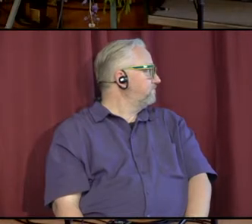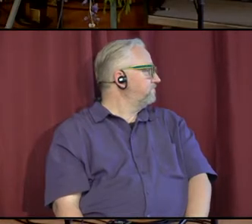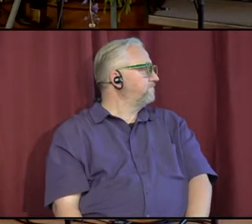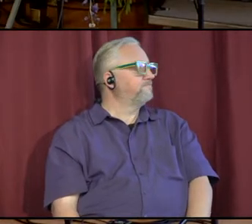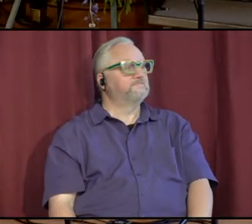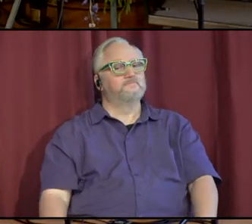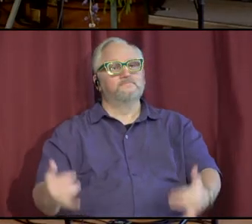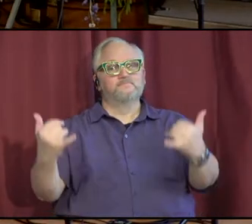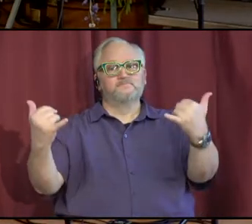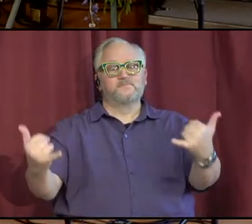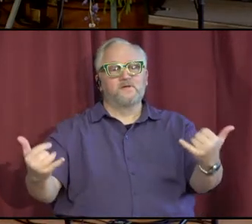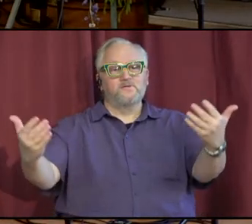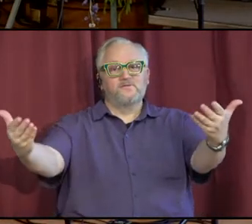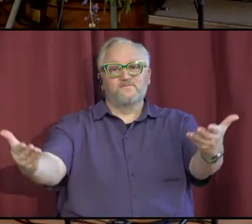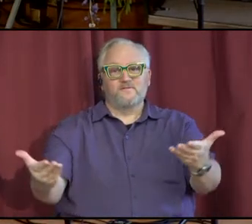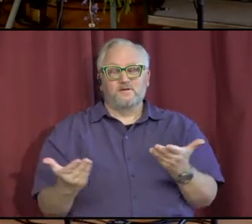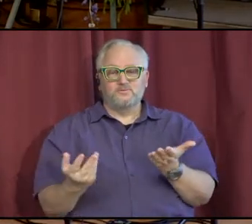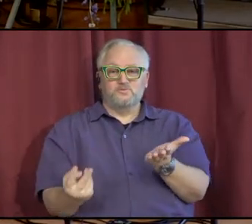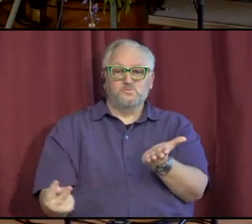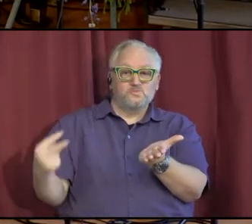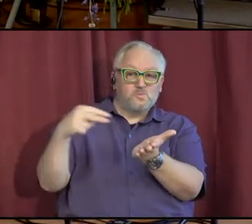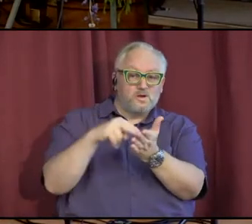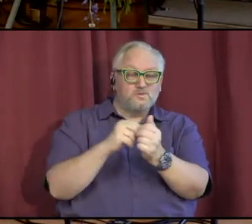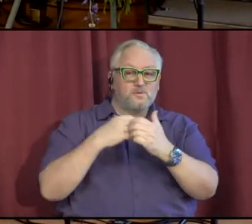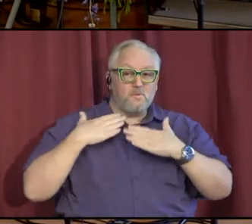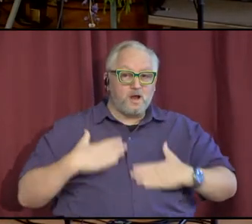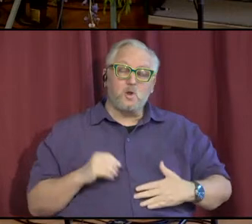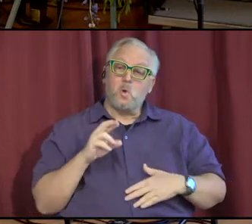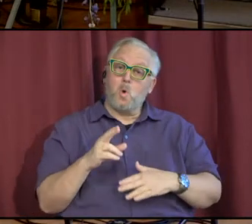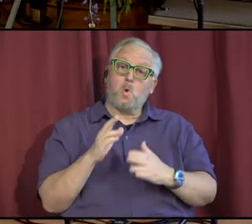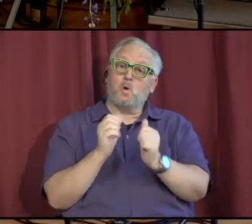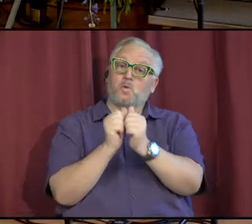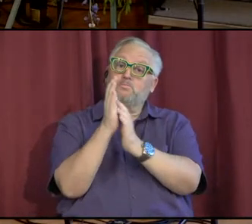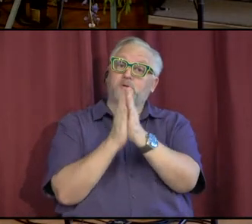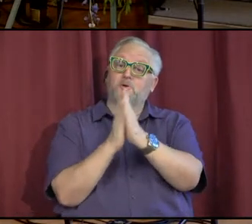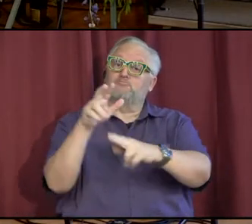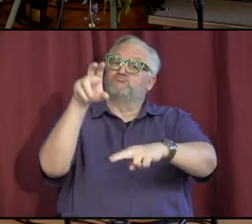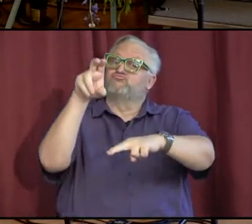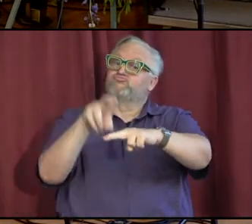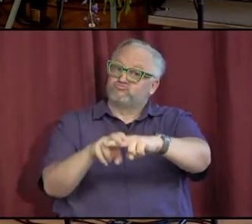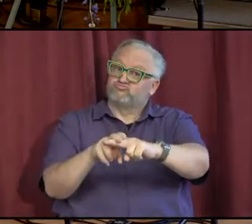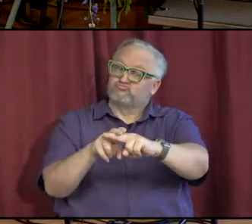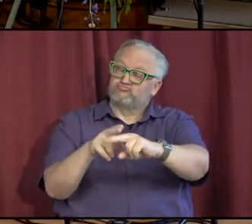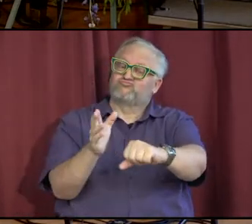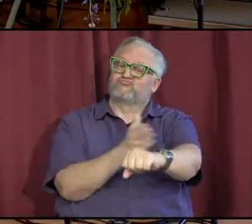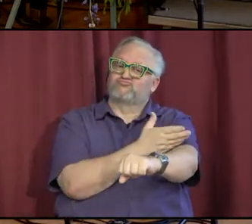And now I invite you to rise in body or in spirit and join us in singing our opening